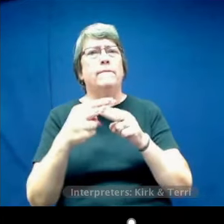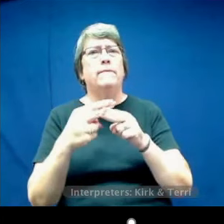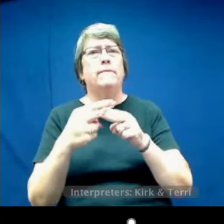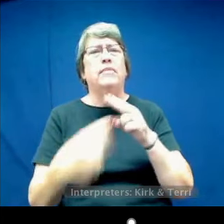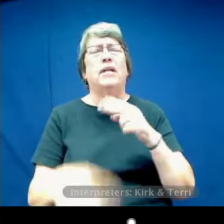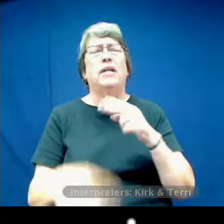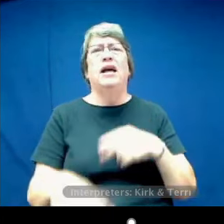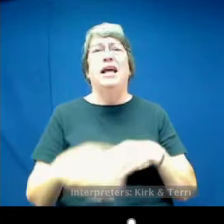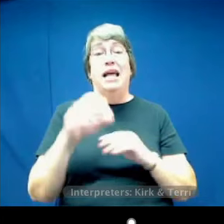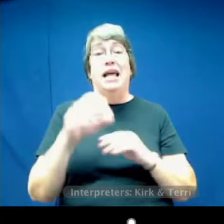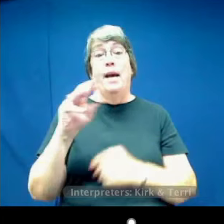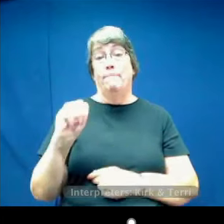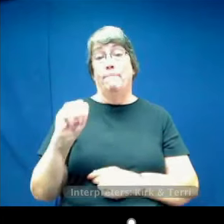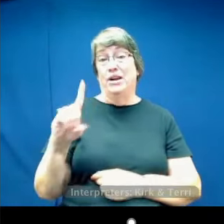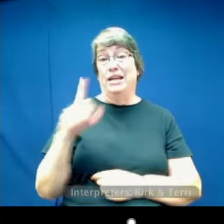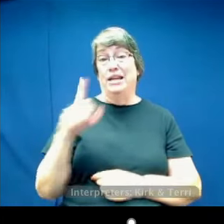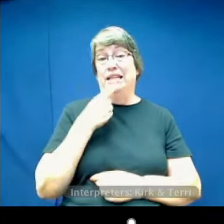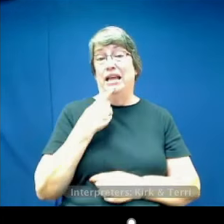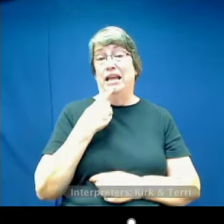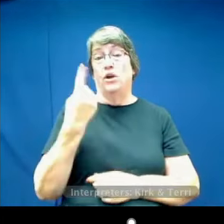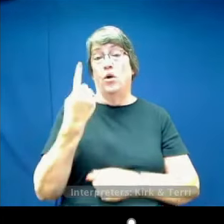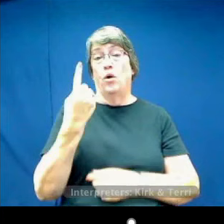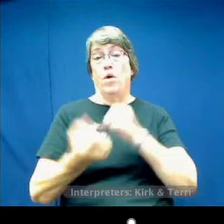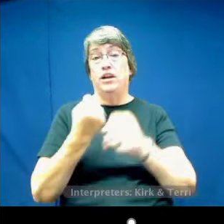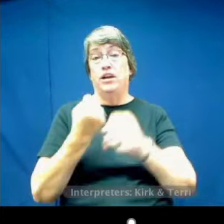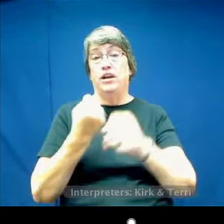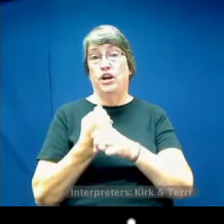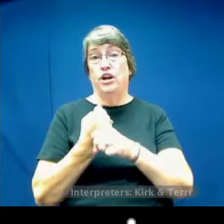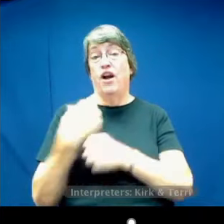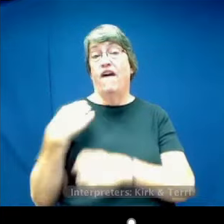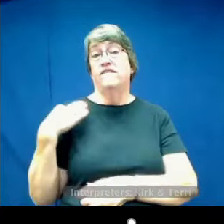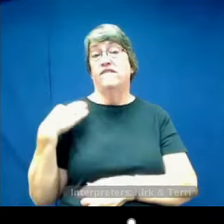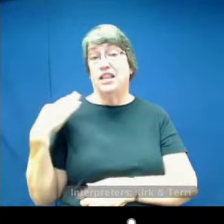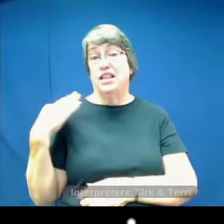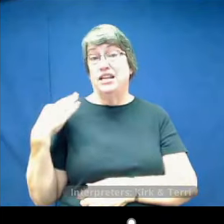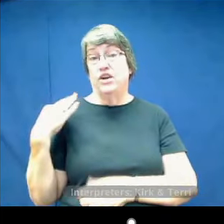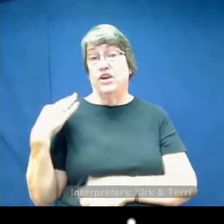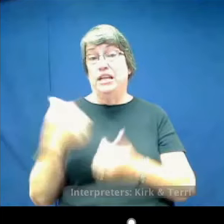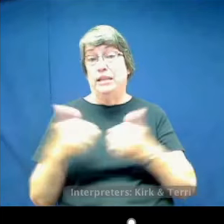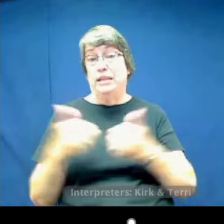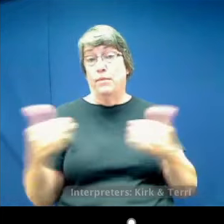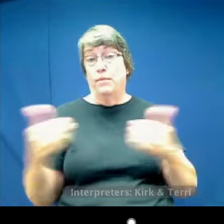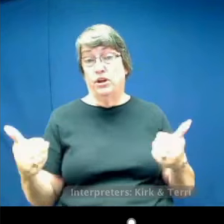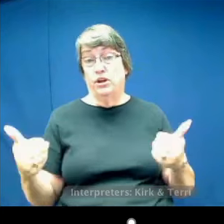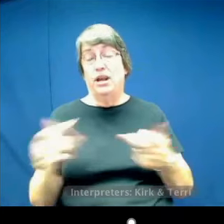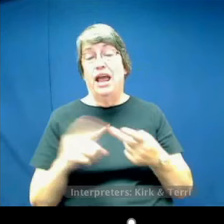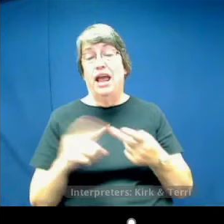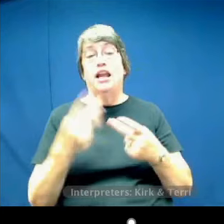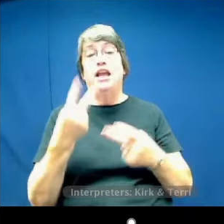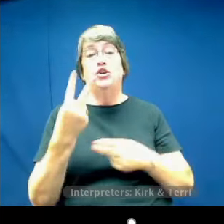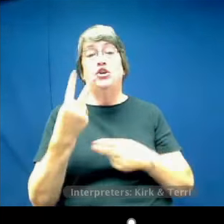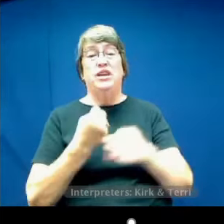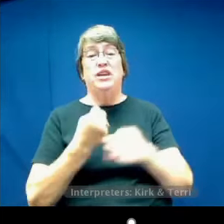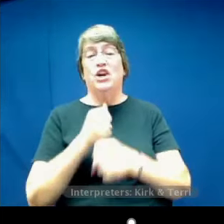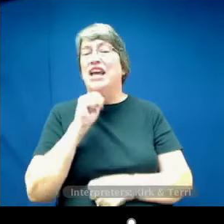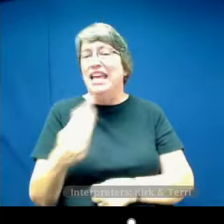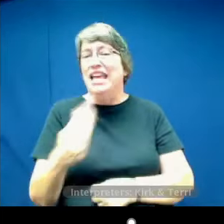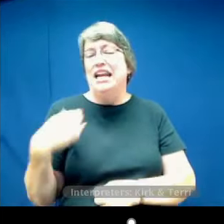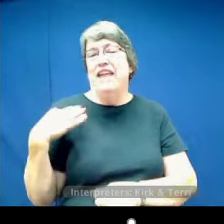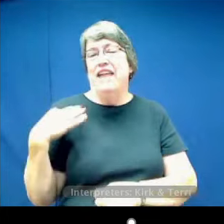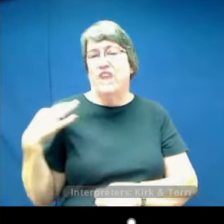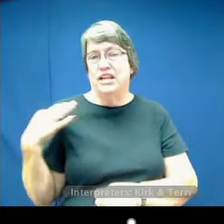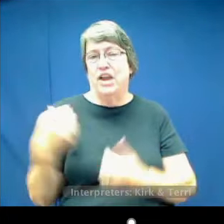voluntary separation and a 2-year involuntary separation. It's difficult to get a divorce in Maryland.